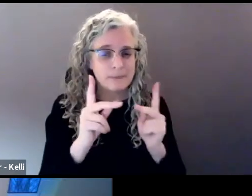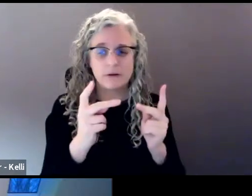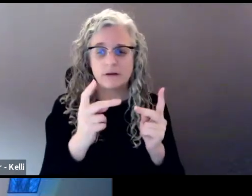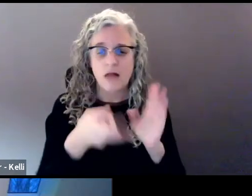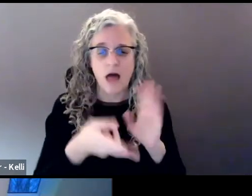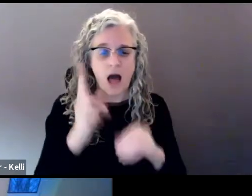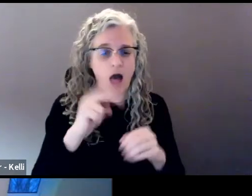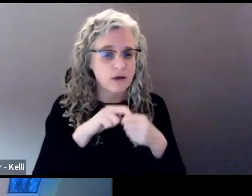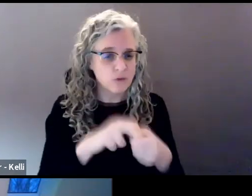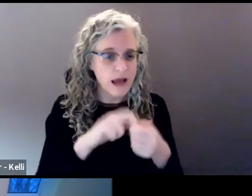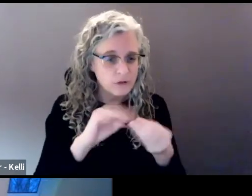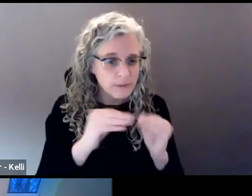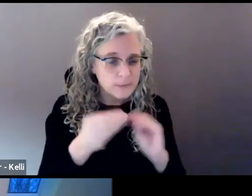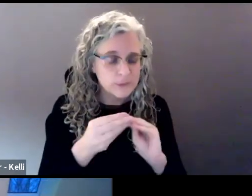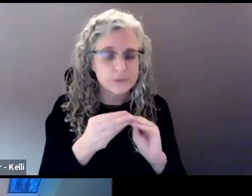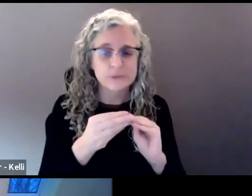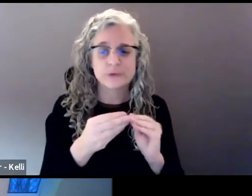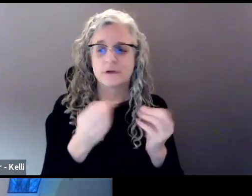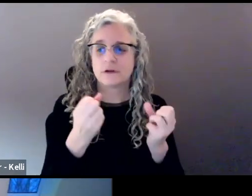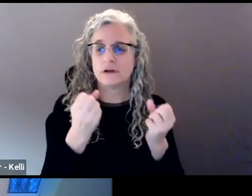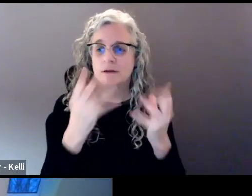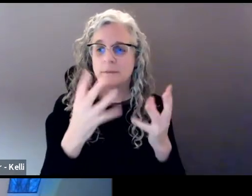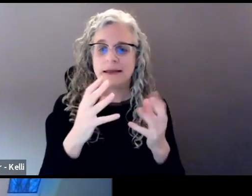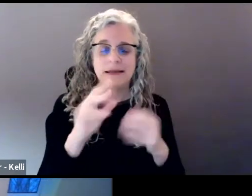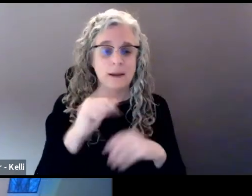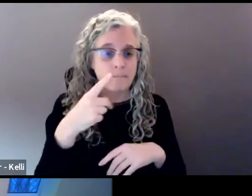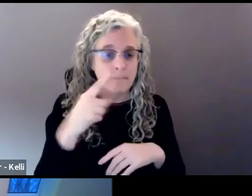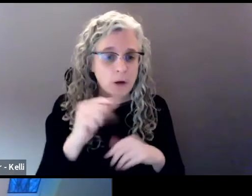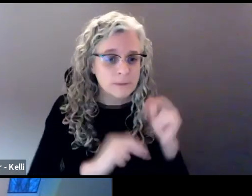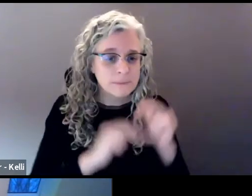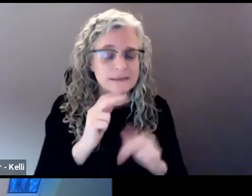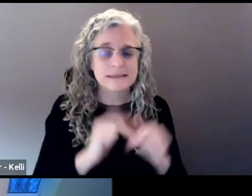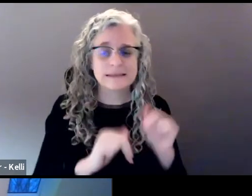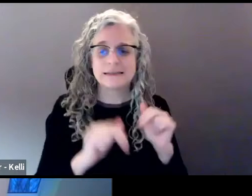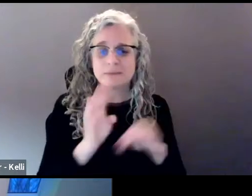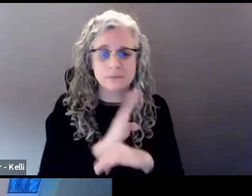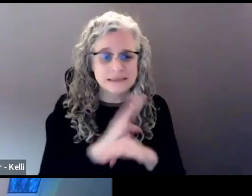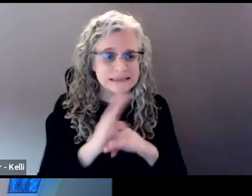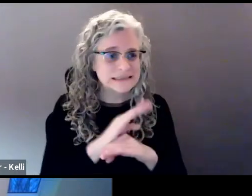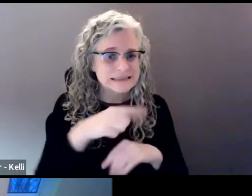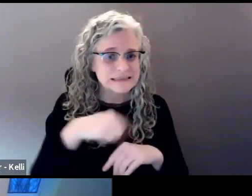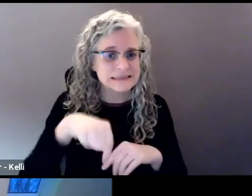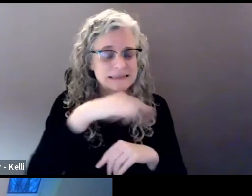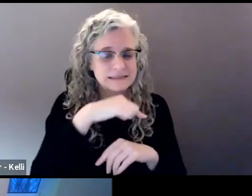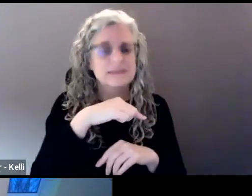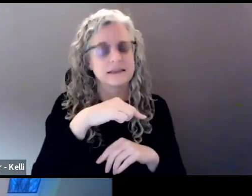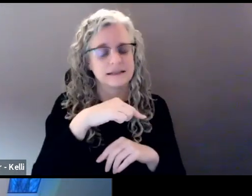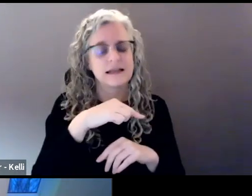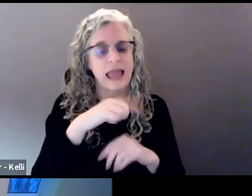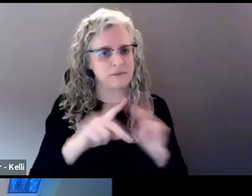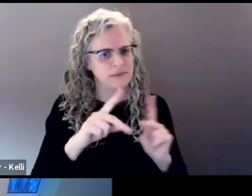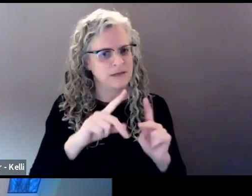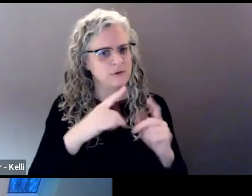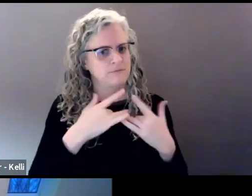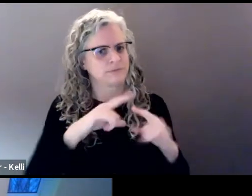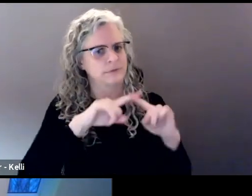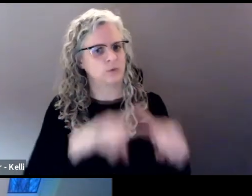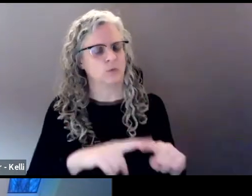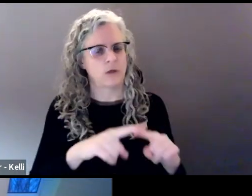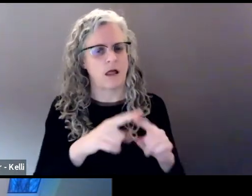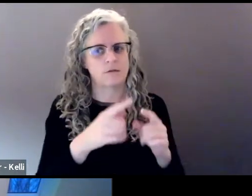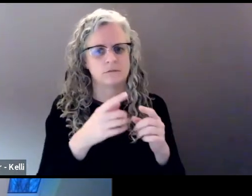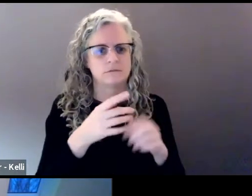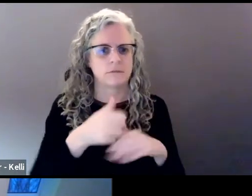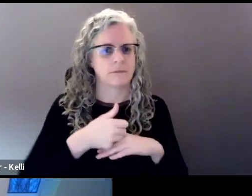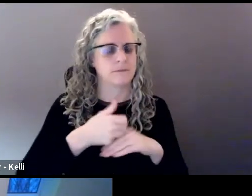a lot of residential as well as commercial areas where people are generally operating, utilizing public transportation